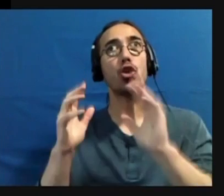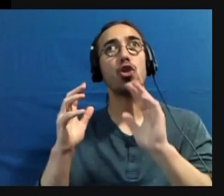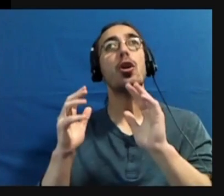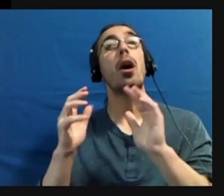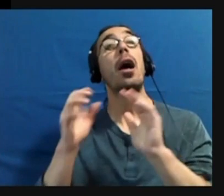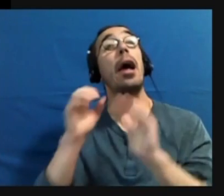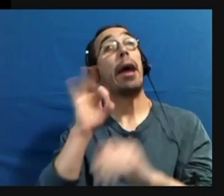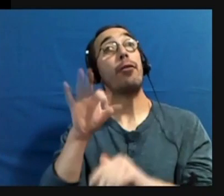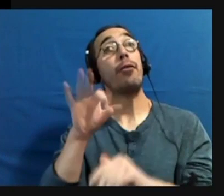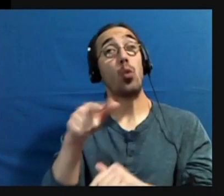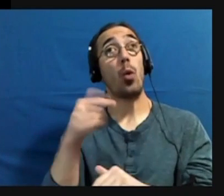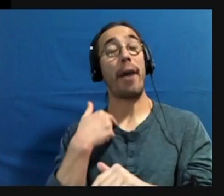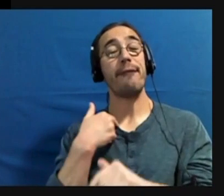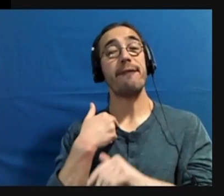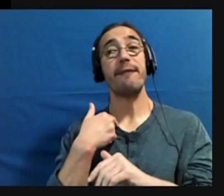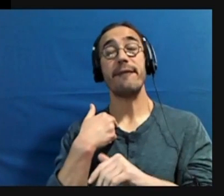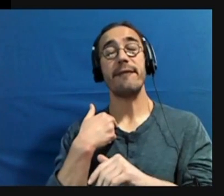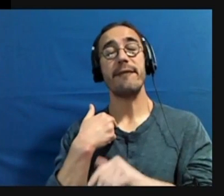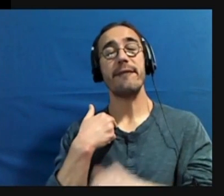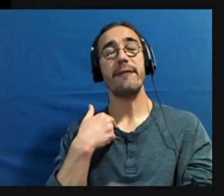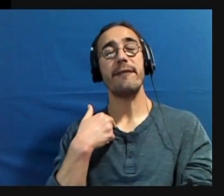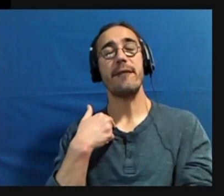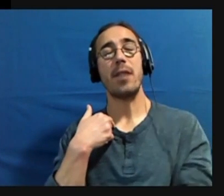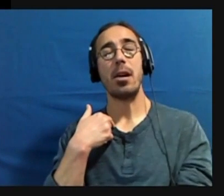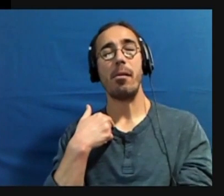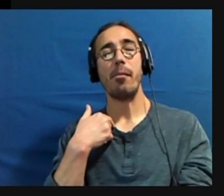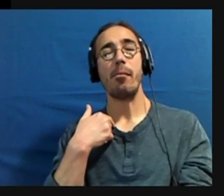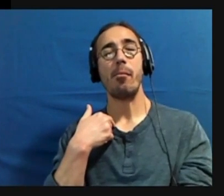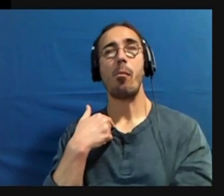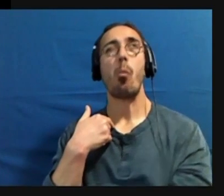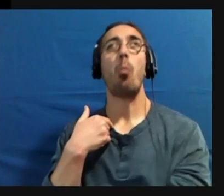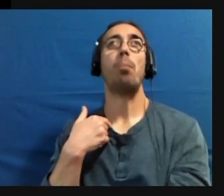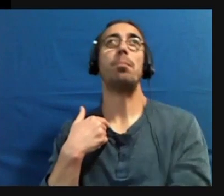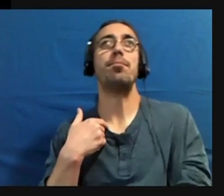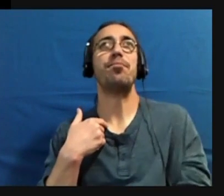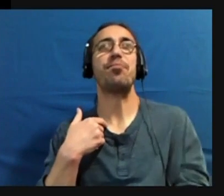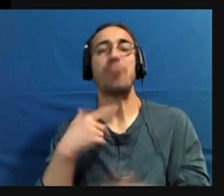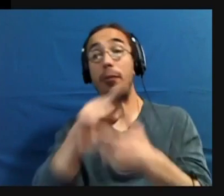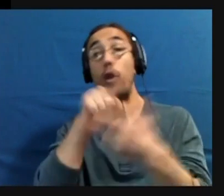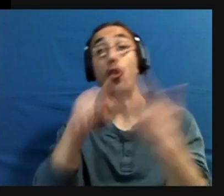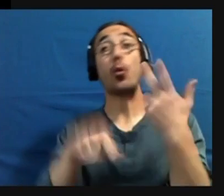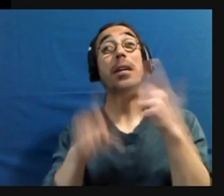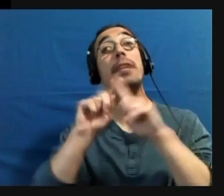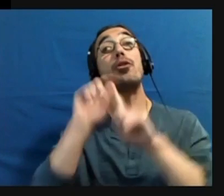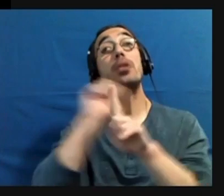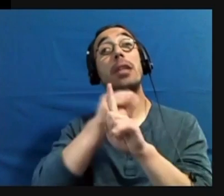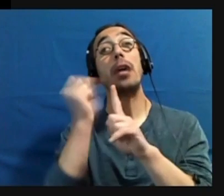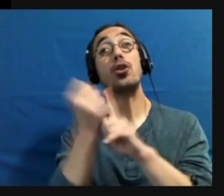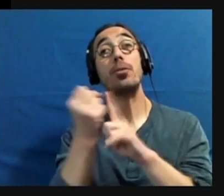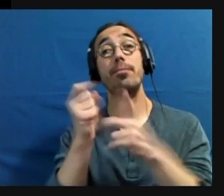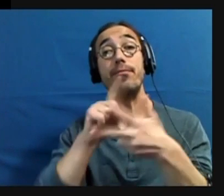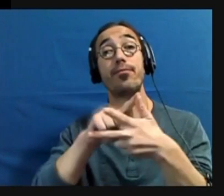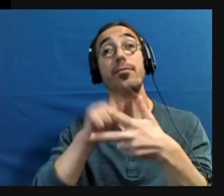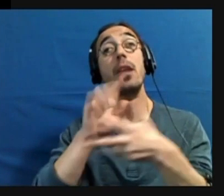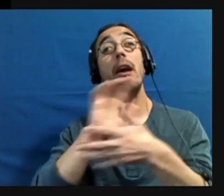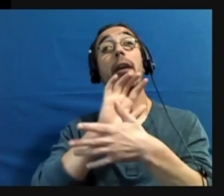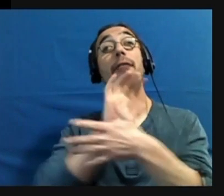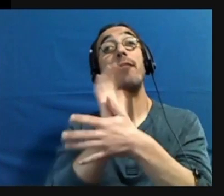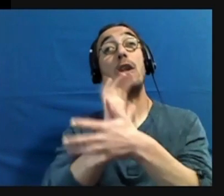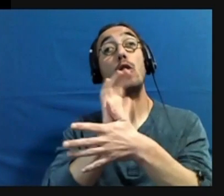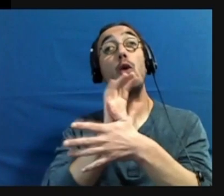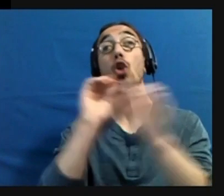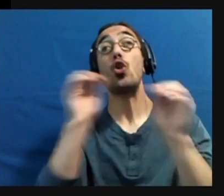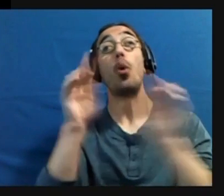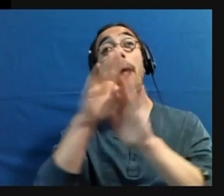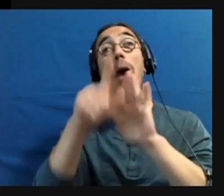if you have they took 3 different settings. You had a video where there was no